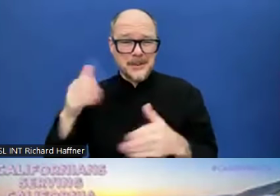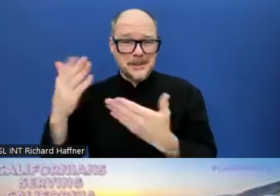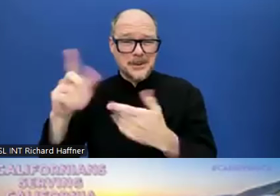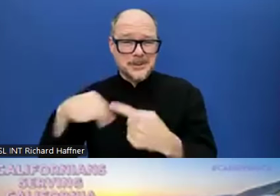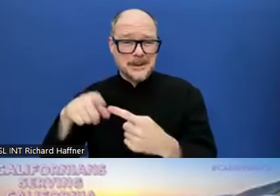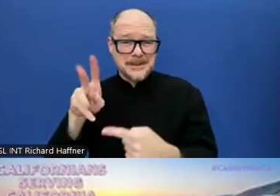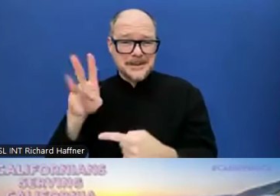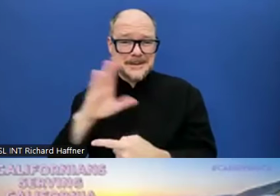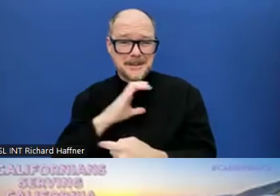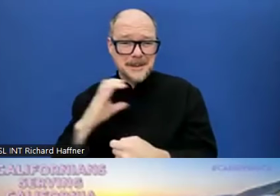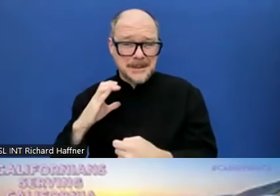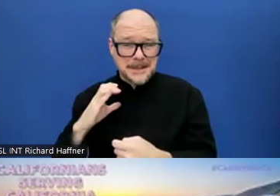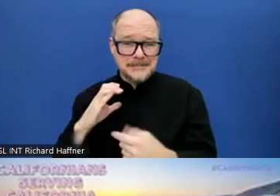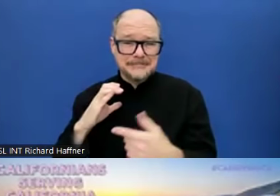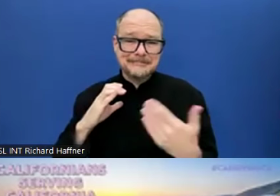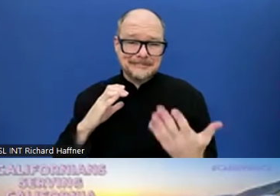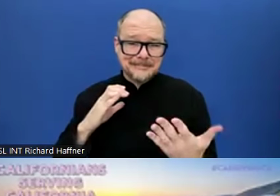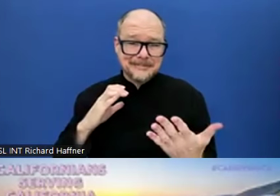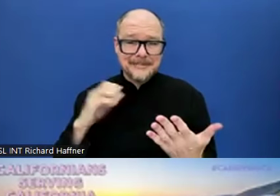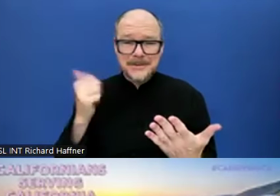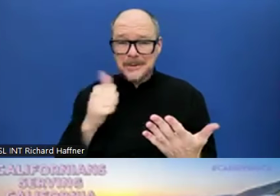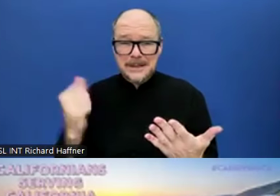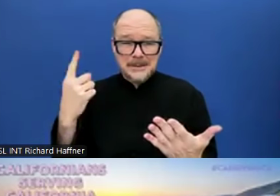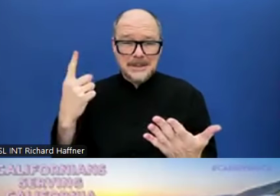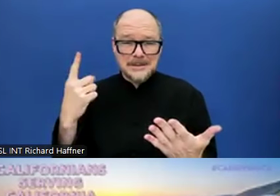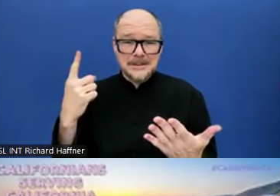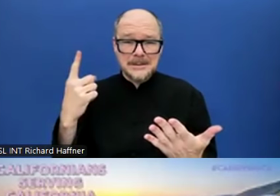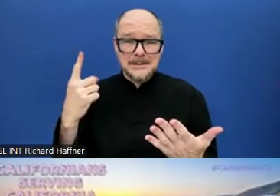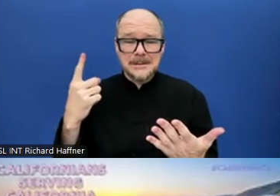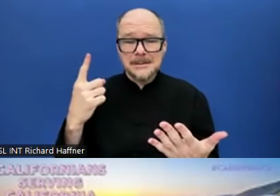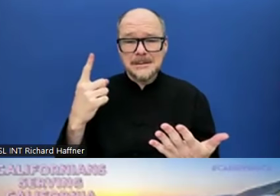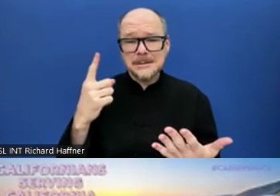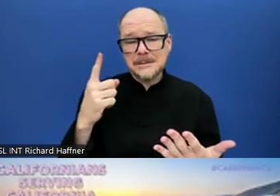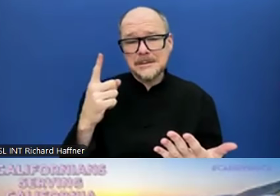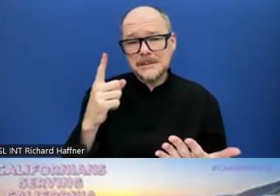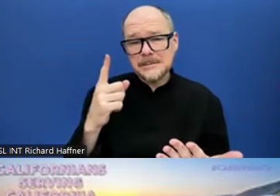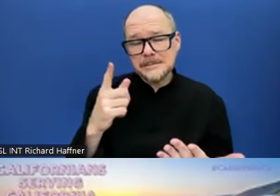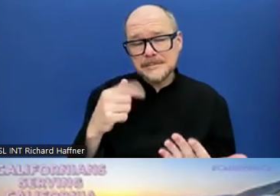subcommittee. Is there anyone who